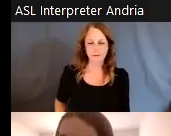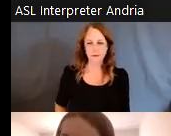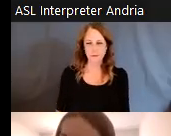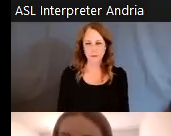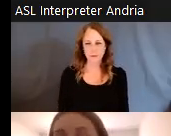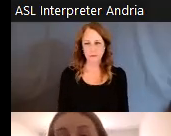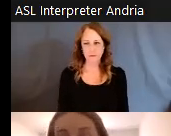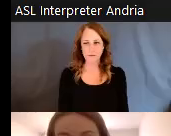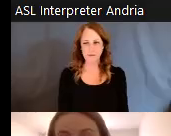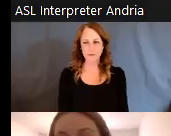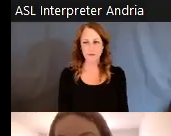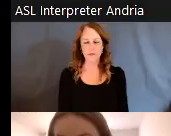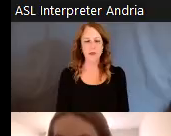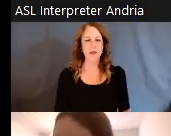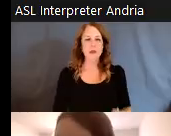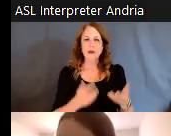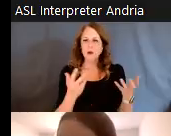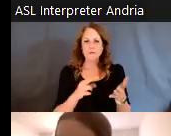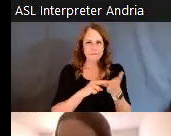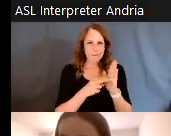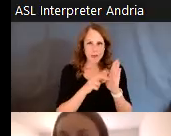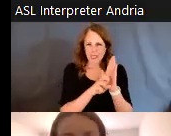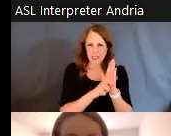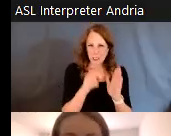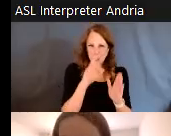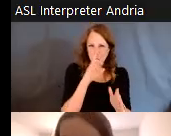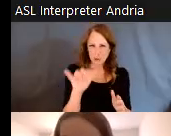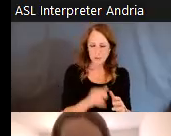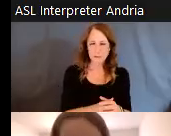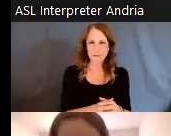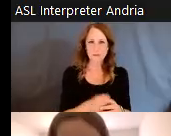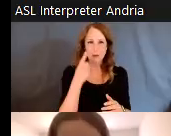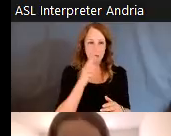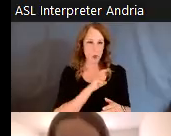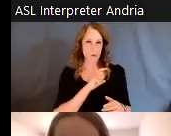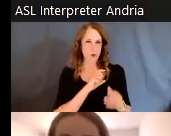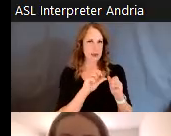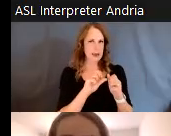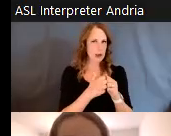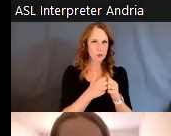So what does an investigation look like for law enforcement? How do they do this?